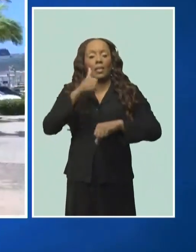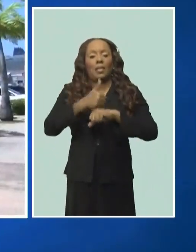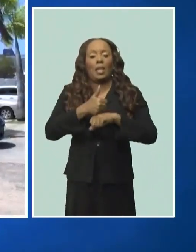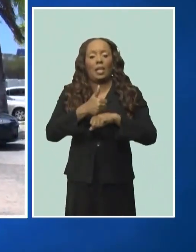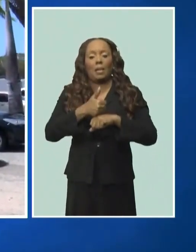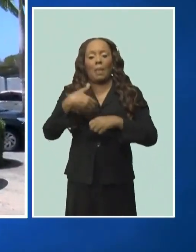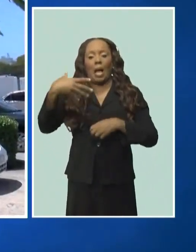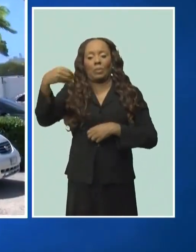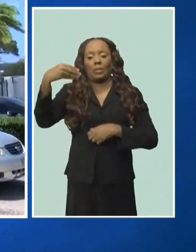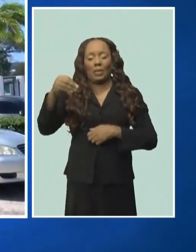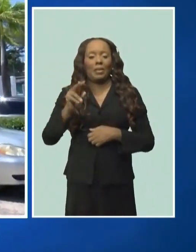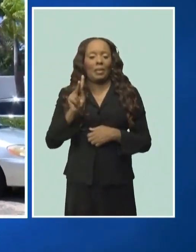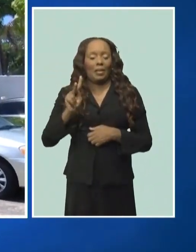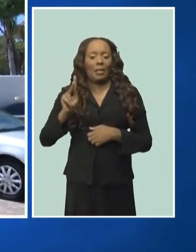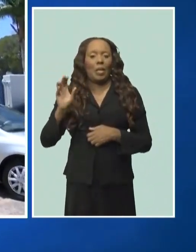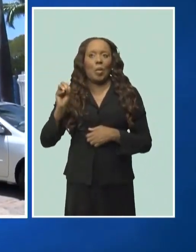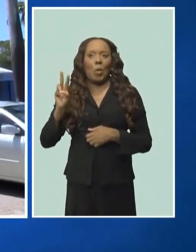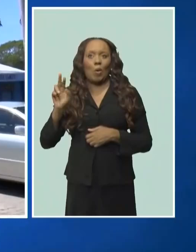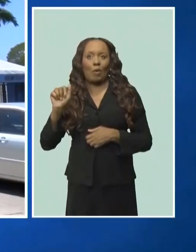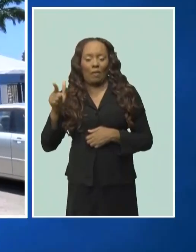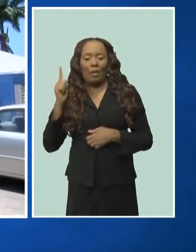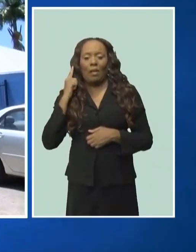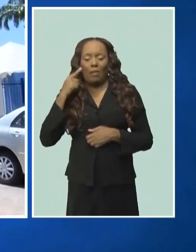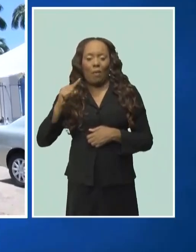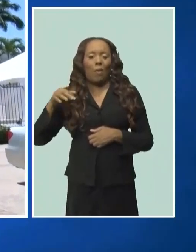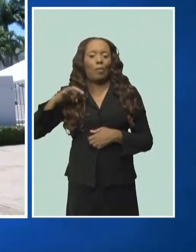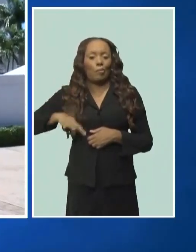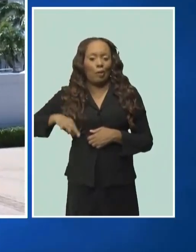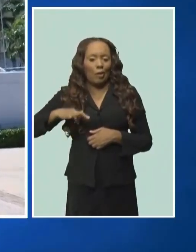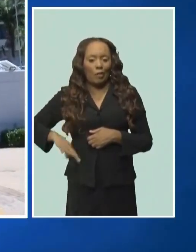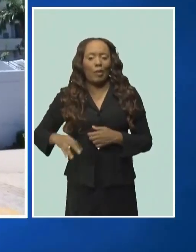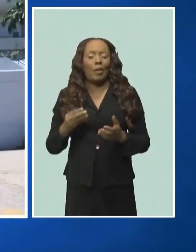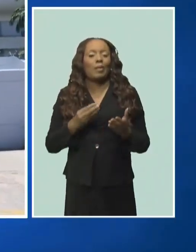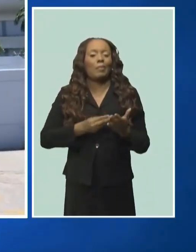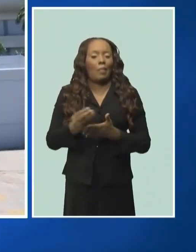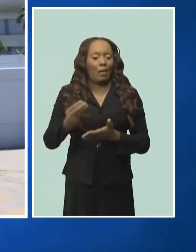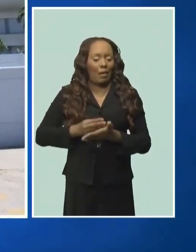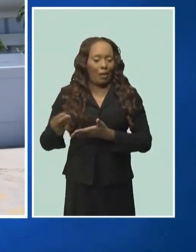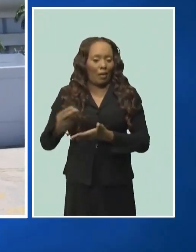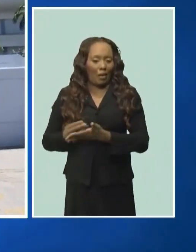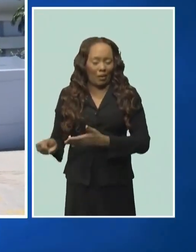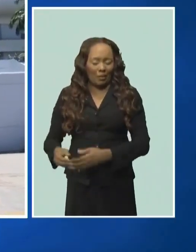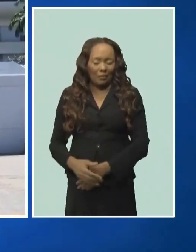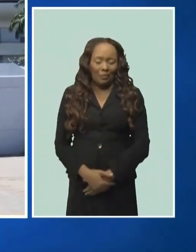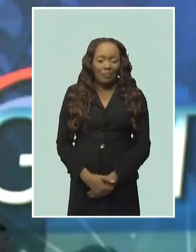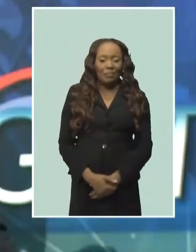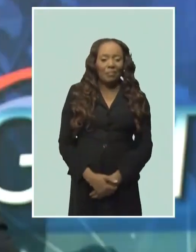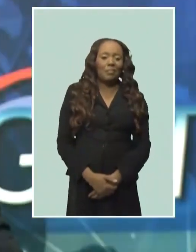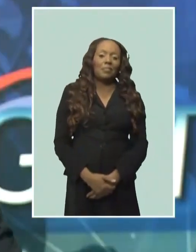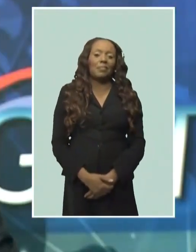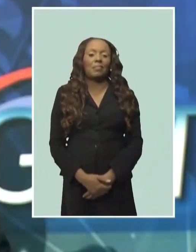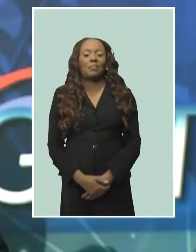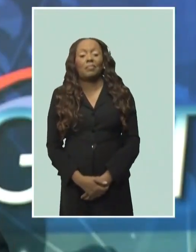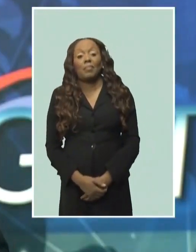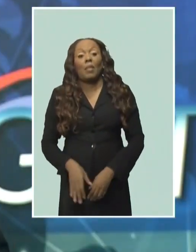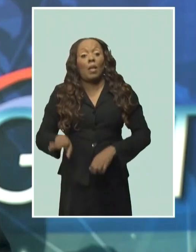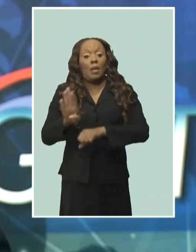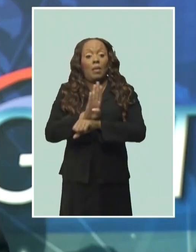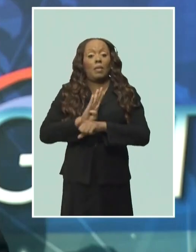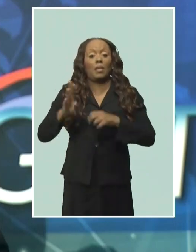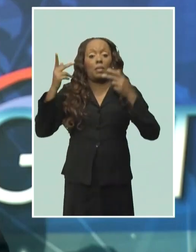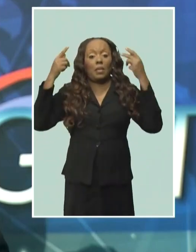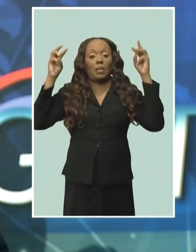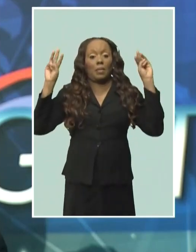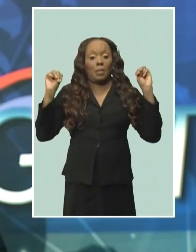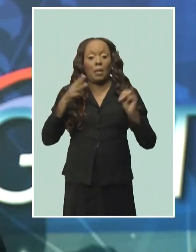to reap some of the benefits of the bumper crowds. Sharika Griffith, CBC News. Barbados Prime Minister